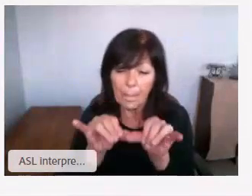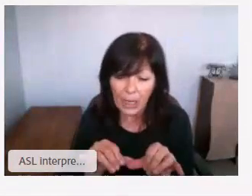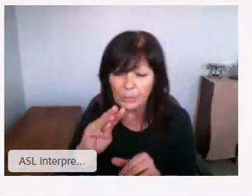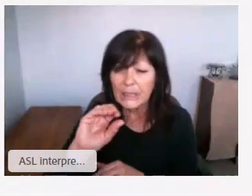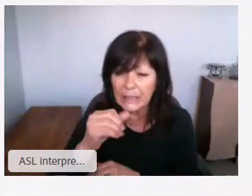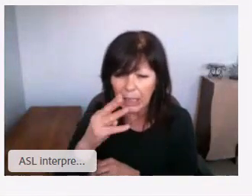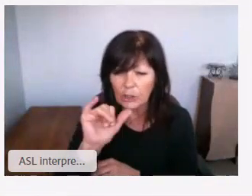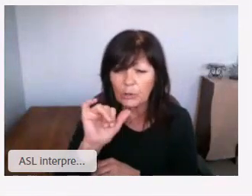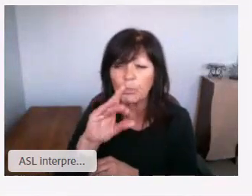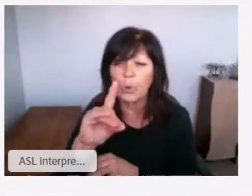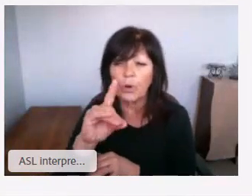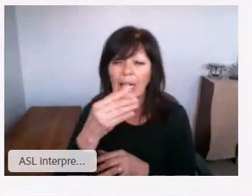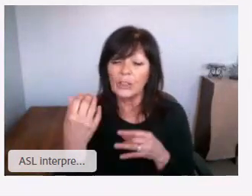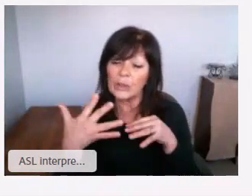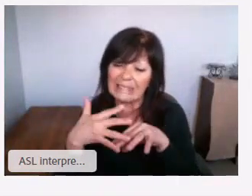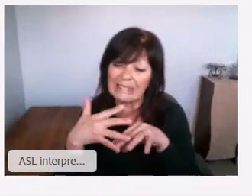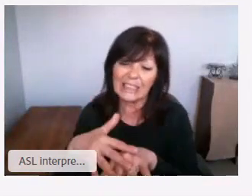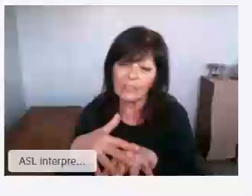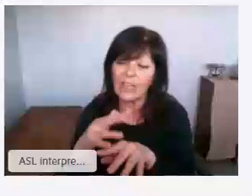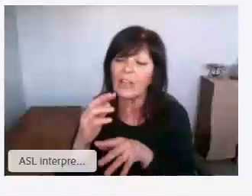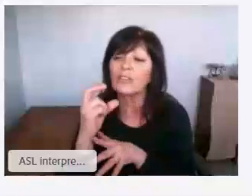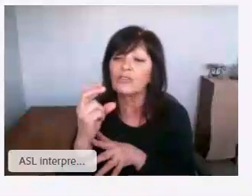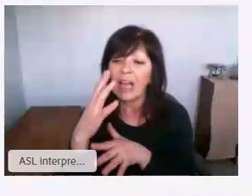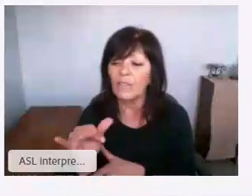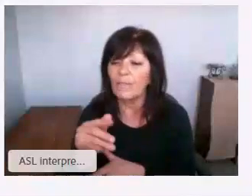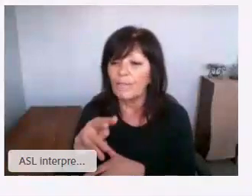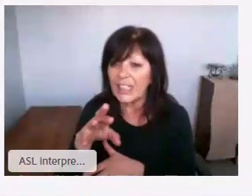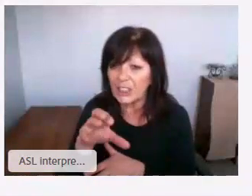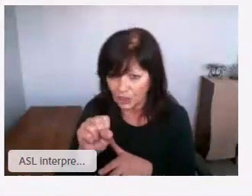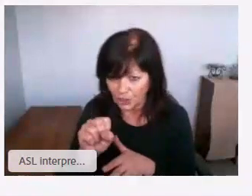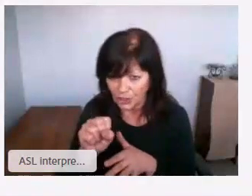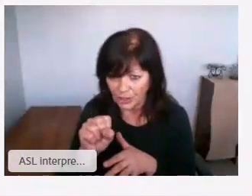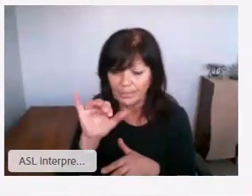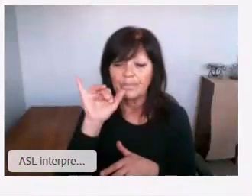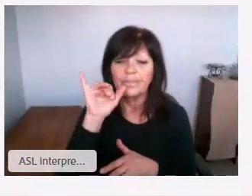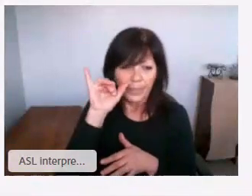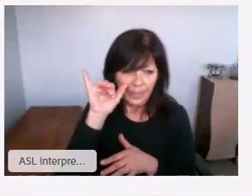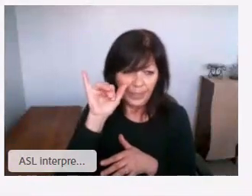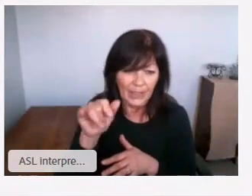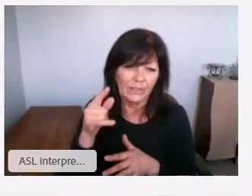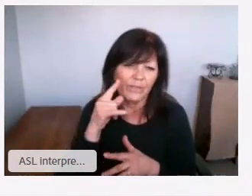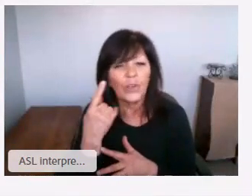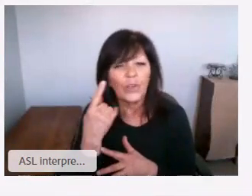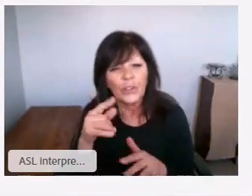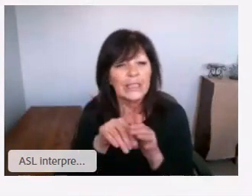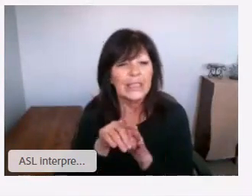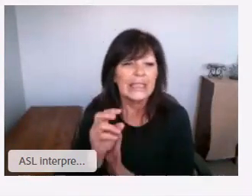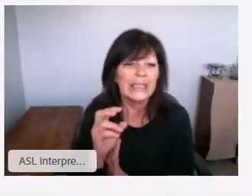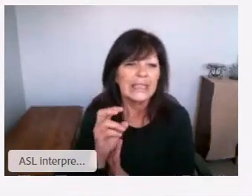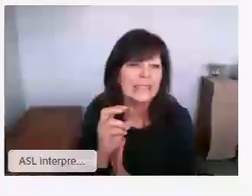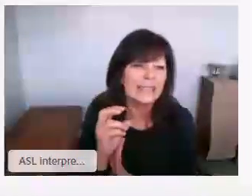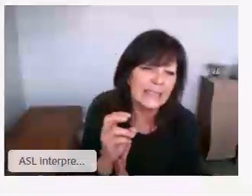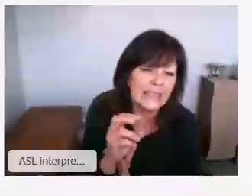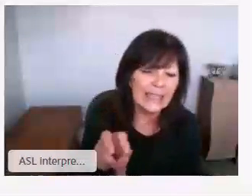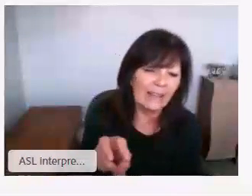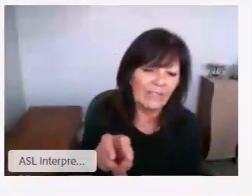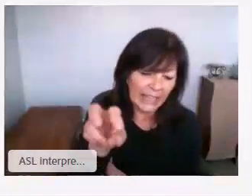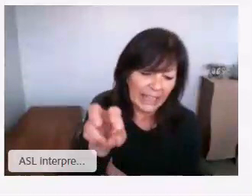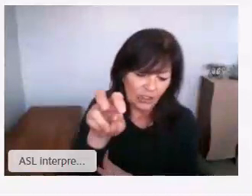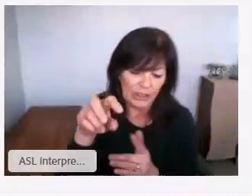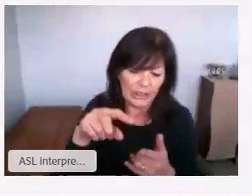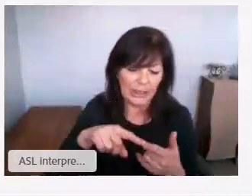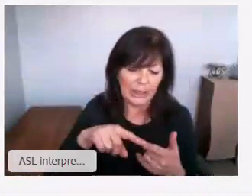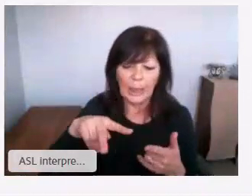to integrate the traveler features into the app. That's the indoor navigation, the PEDEX and